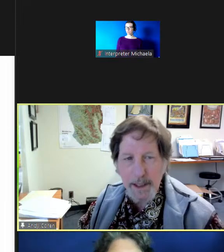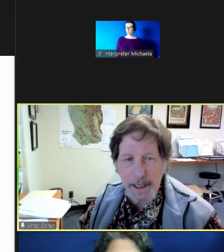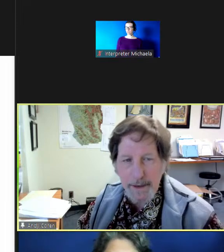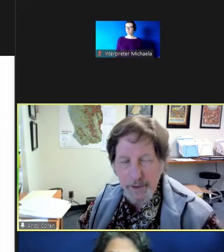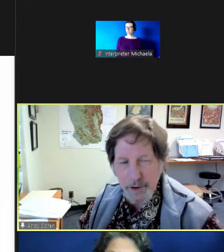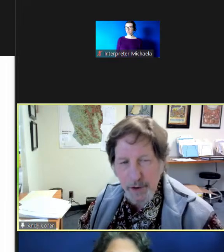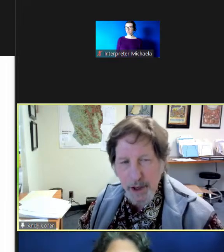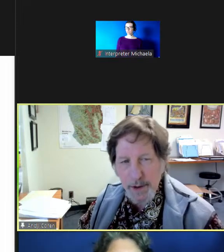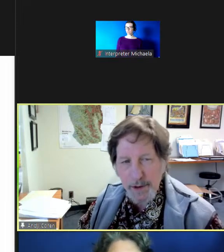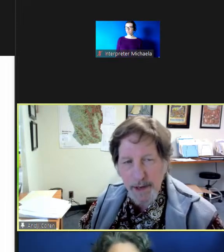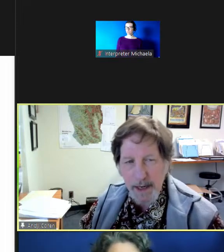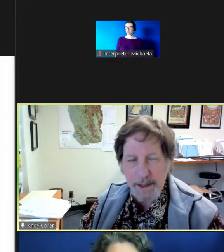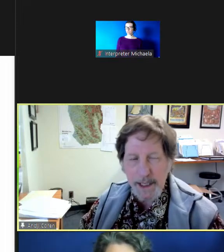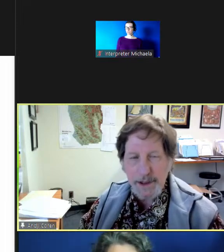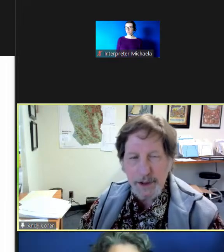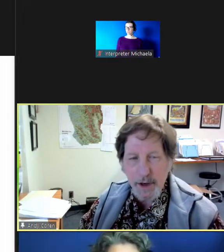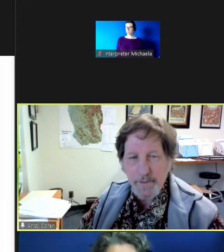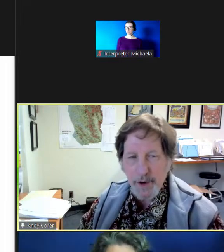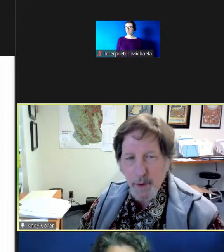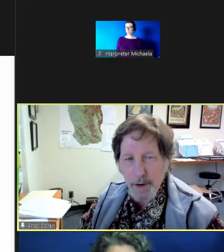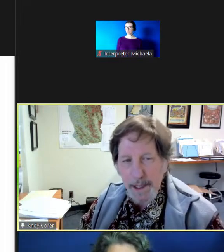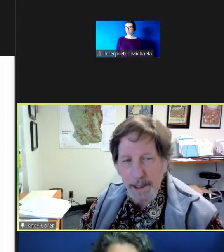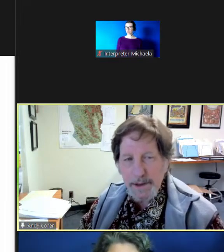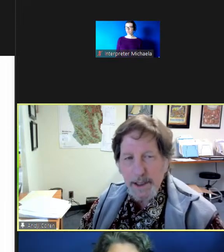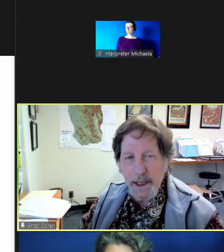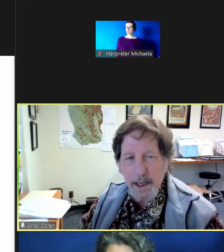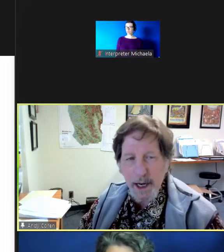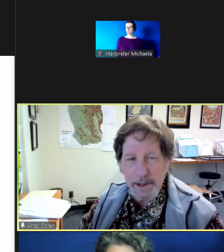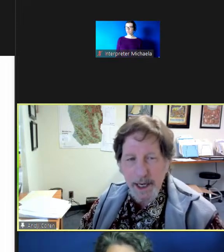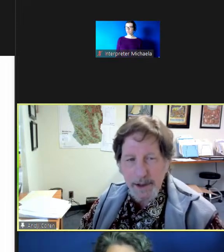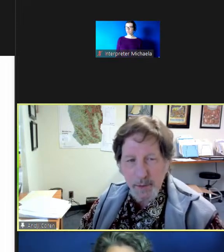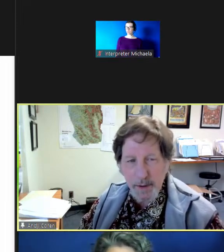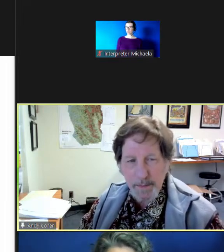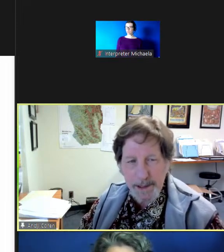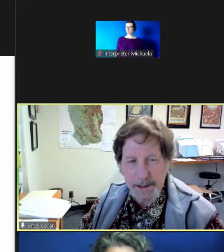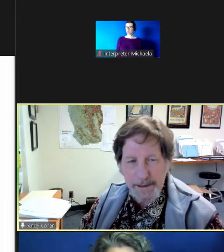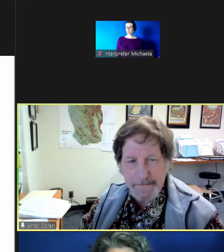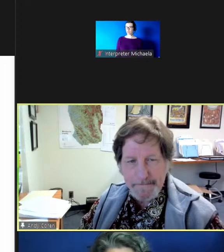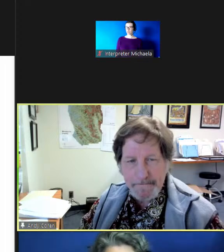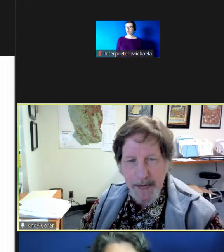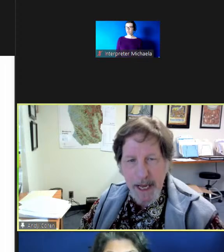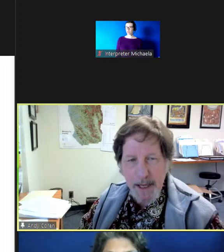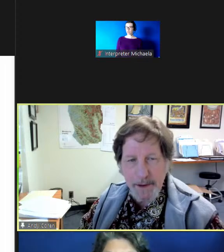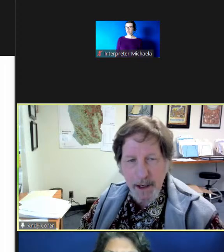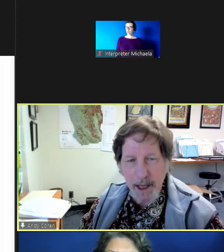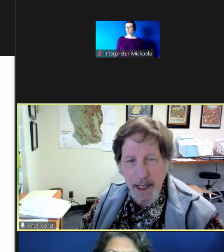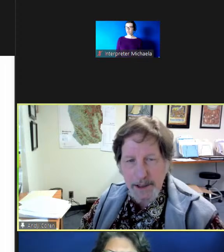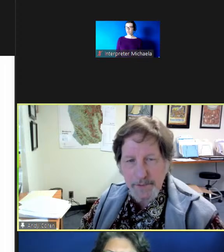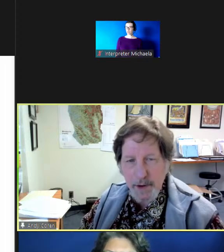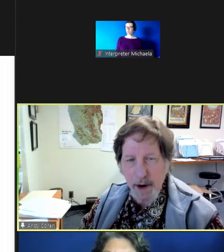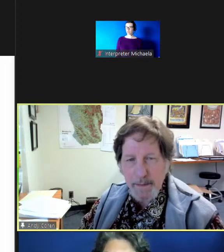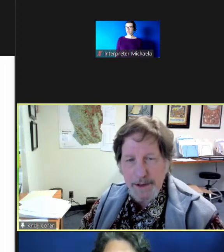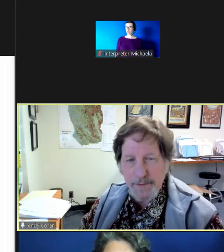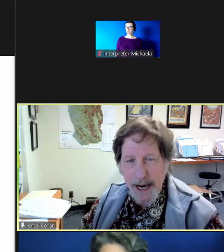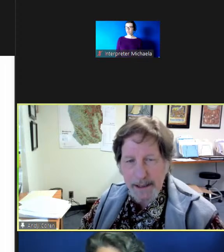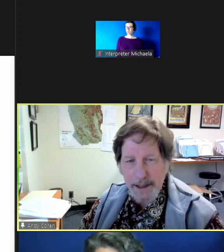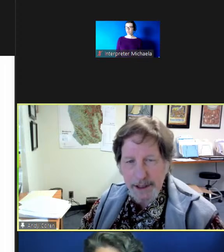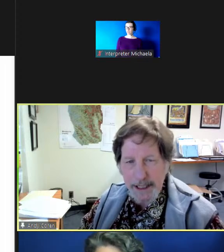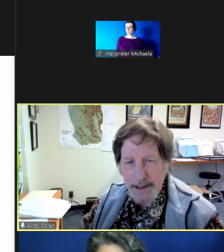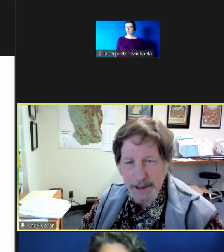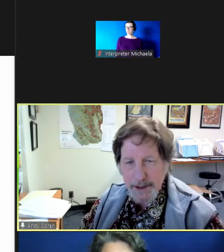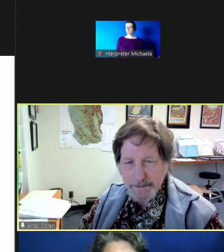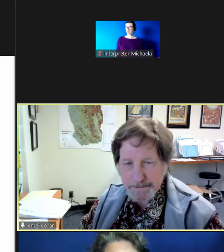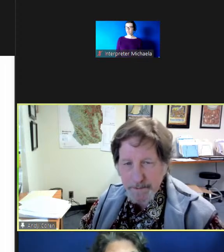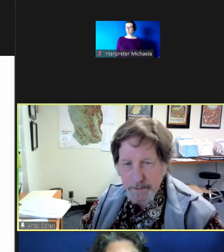people. If you don't know what the recommendations are for your workplace, contact your workplace. There are lots of requirements for